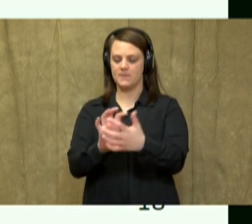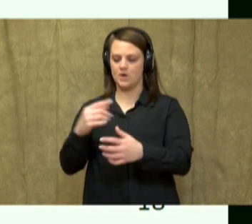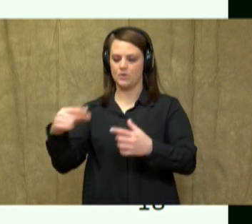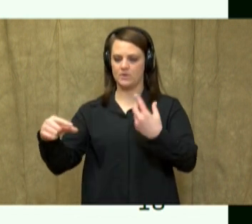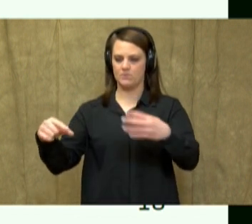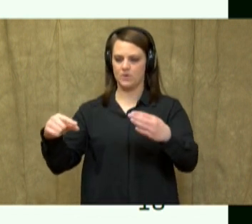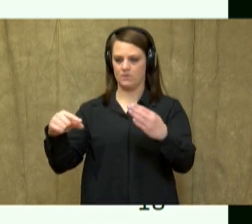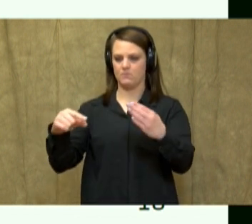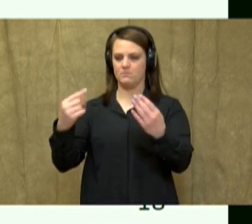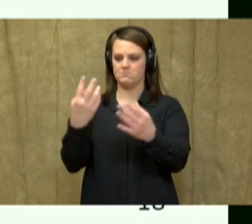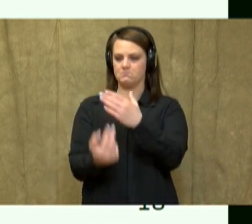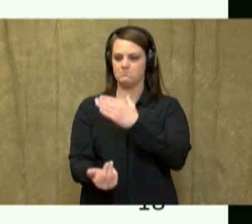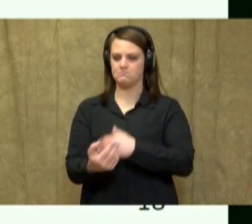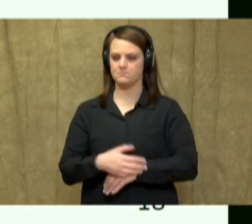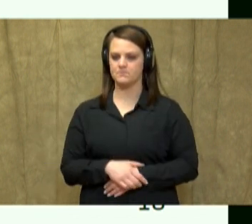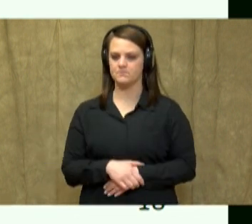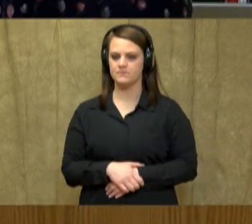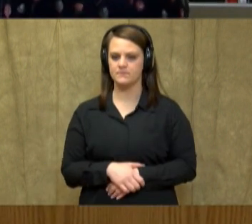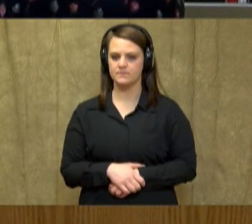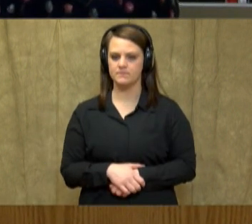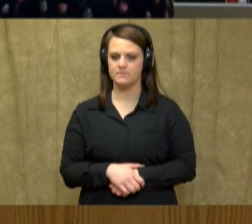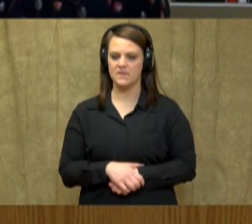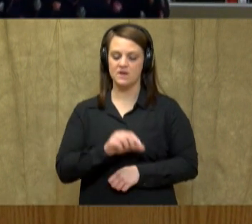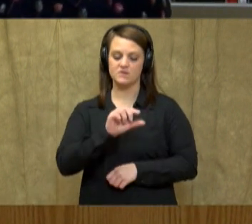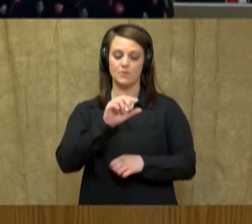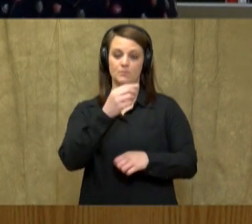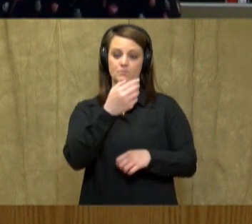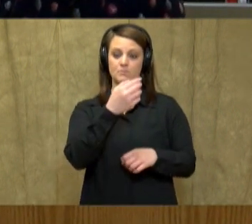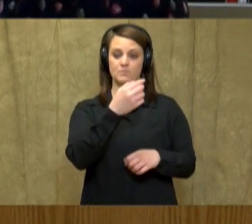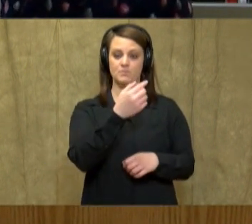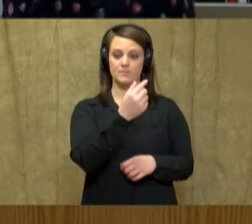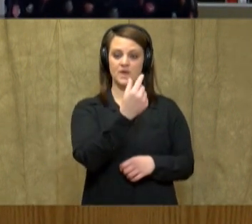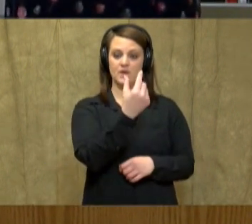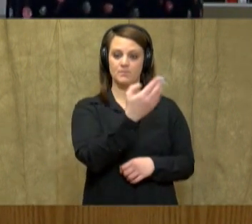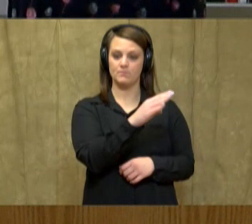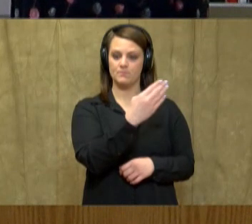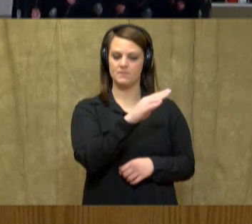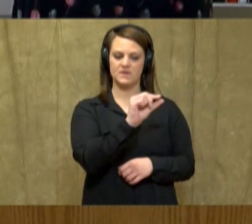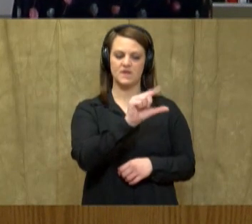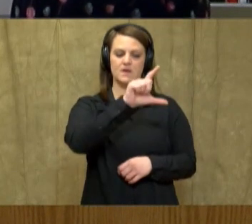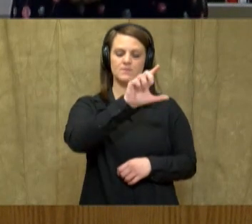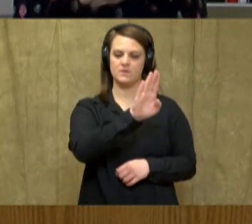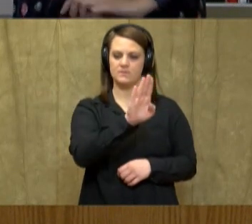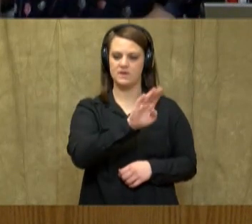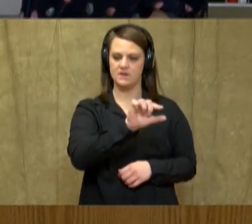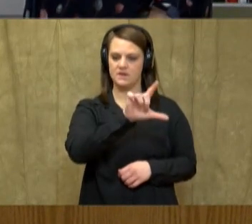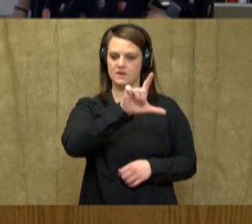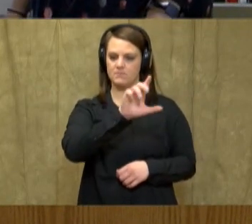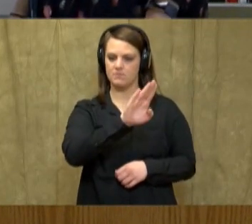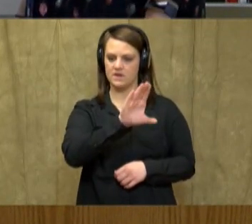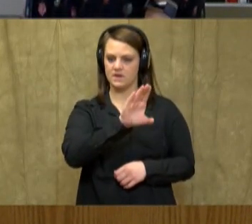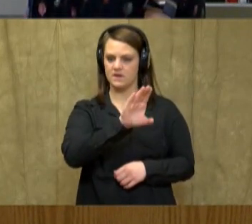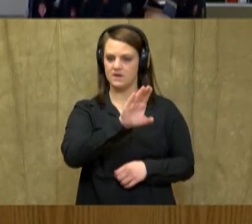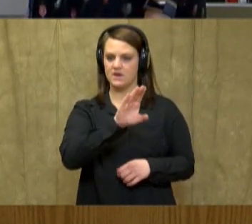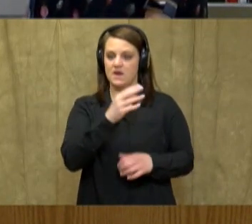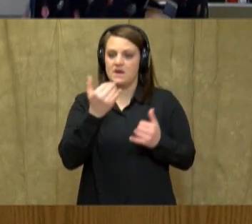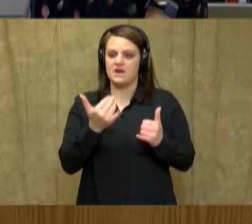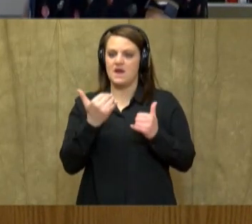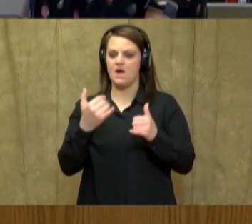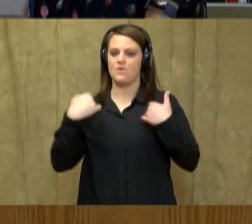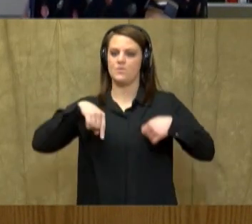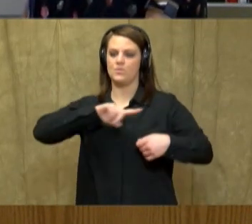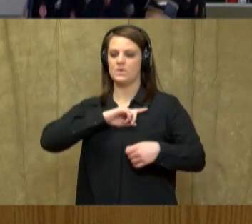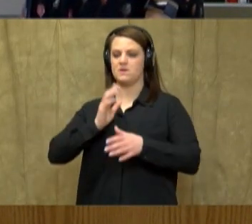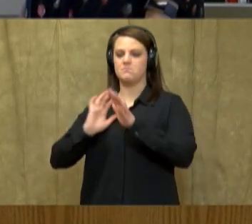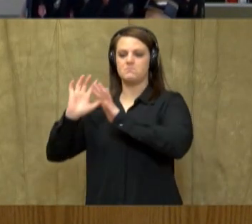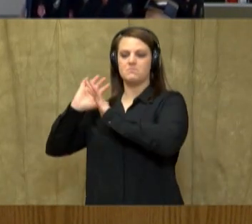that if you were a blue tail, it's capital B, capital B. Now look, this whole time we have used the same letter for everything.